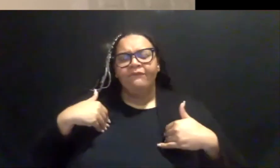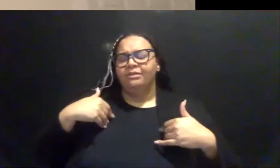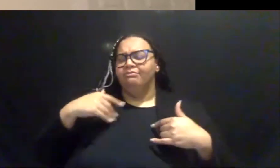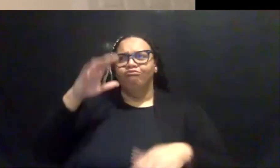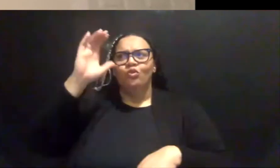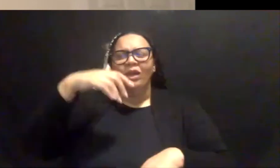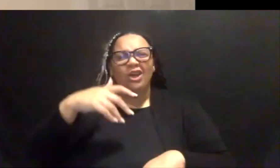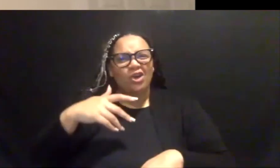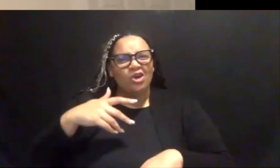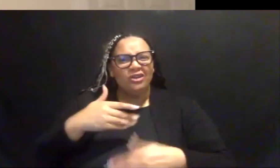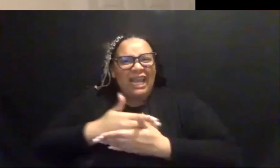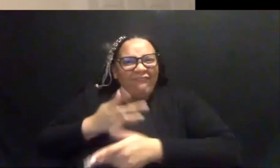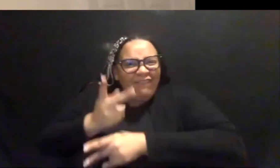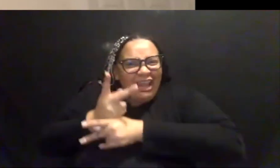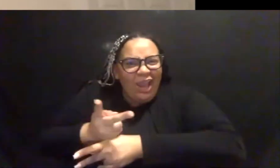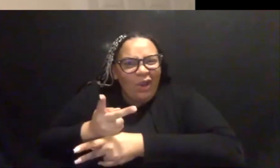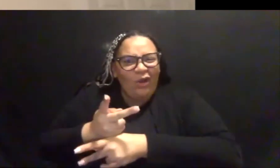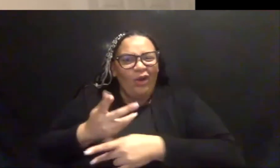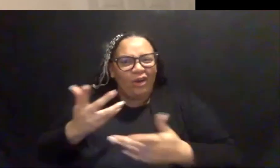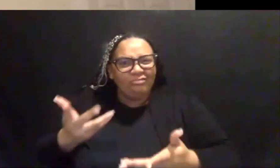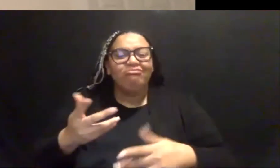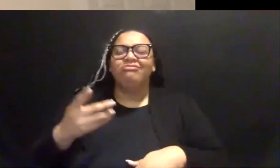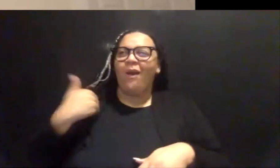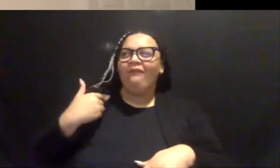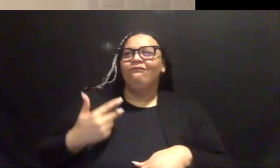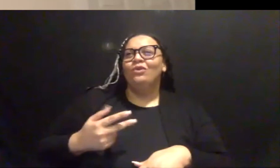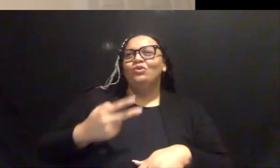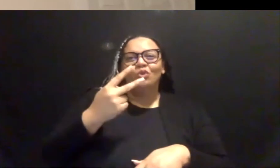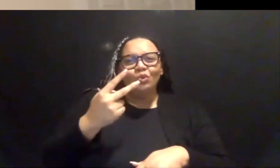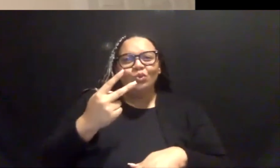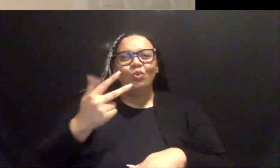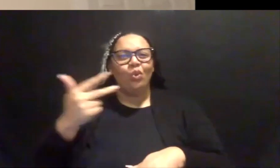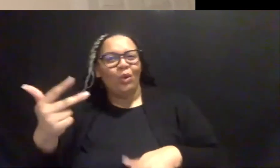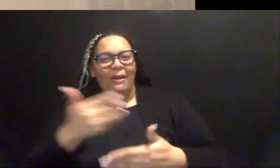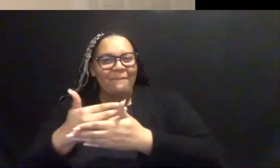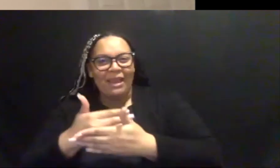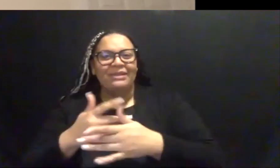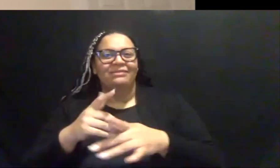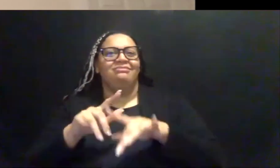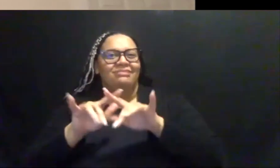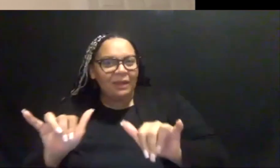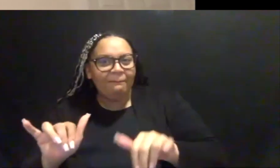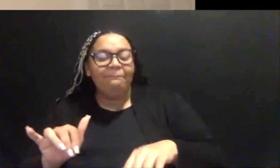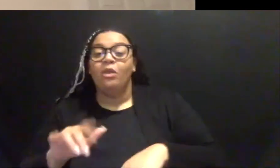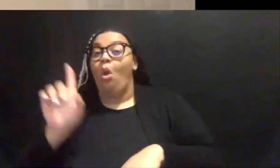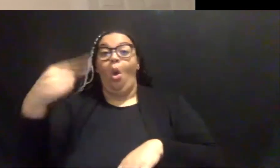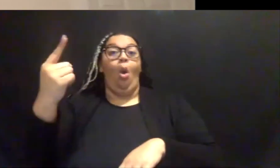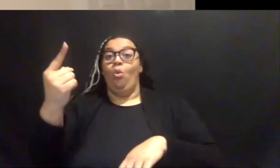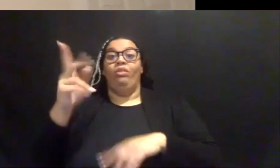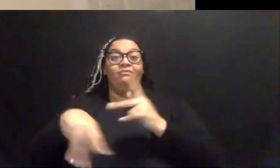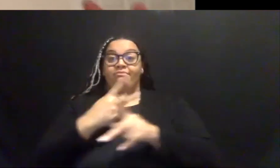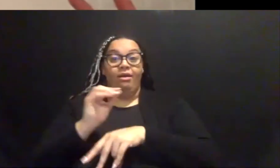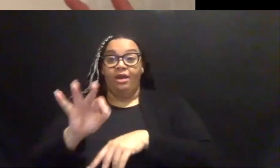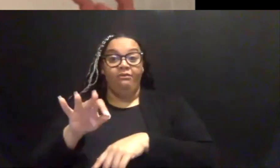strategy. So they have 2 or 3 babies at a time. They're the only primates, day active primates that do this. So they're weird